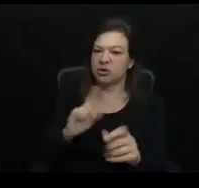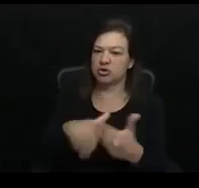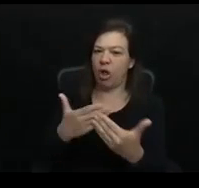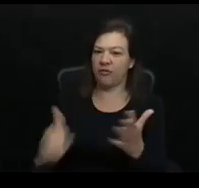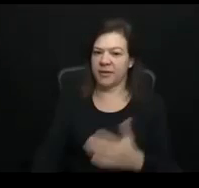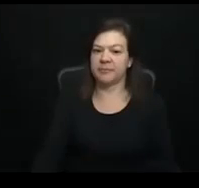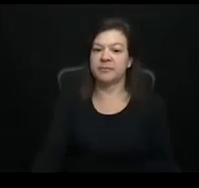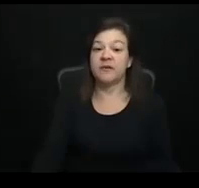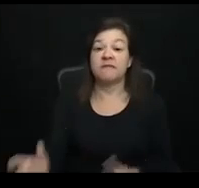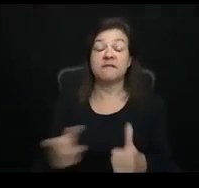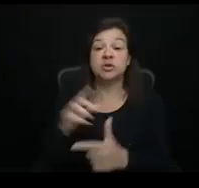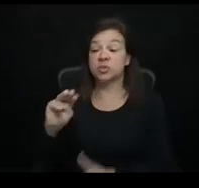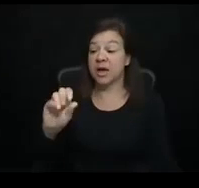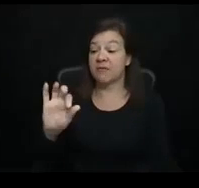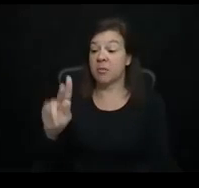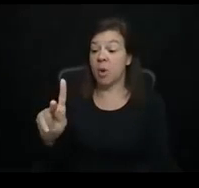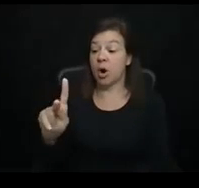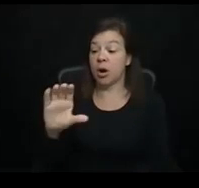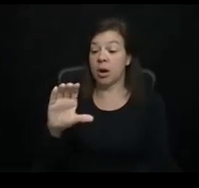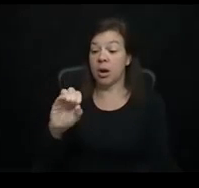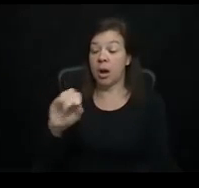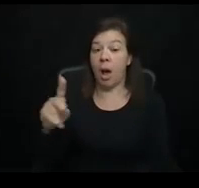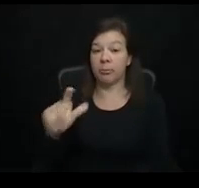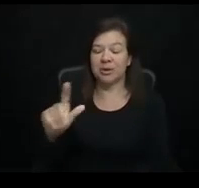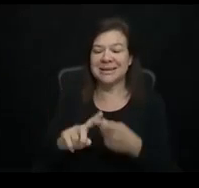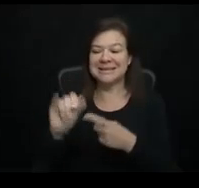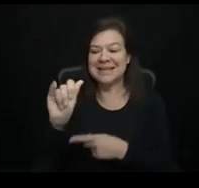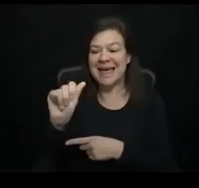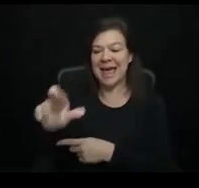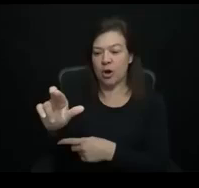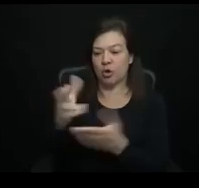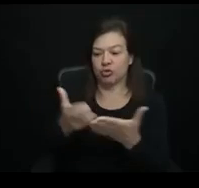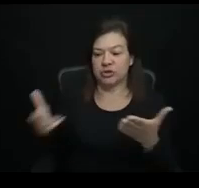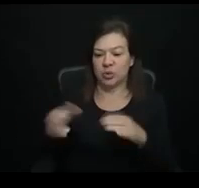Mark Koppel. He is the Air Resource Advisor, and he's going to talk about smoke. Mark?